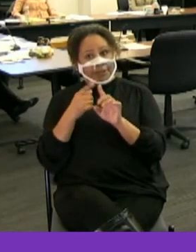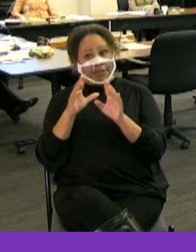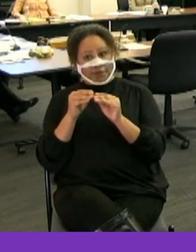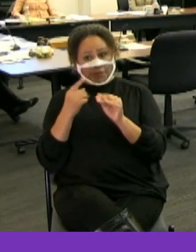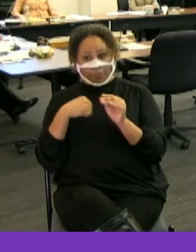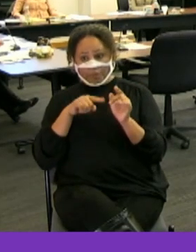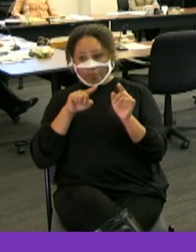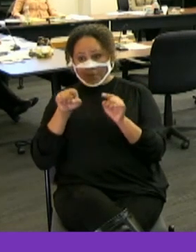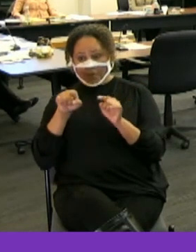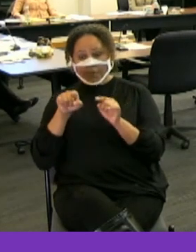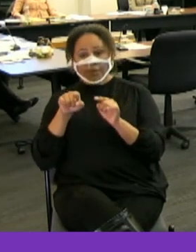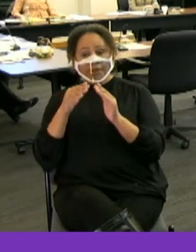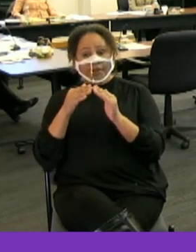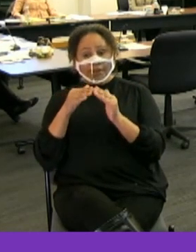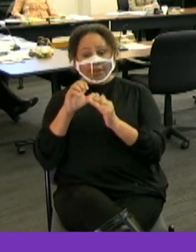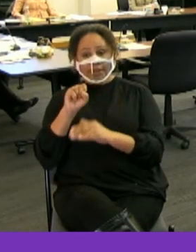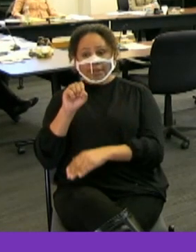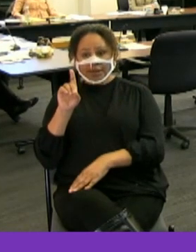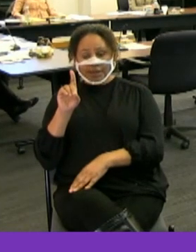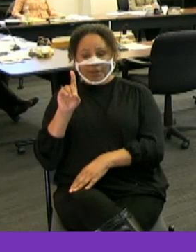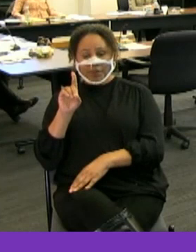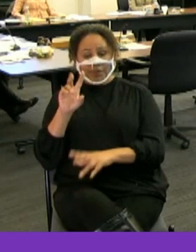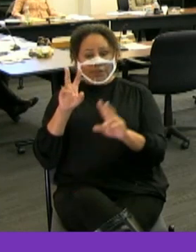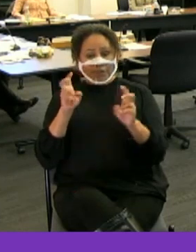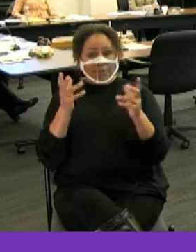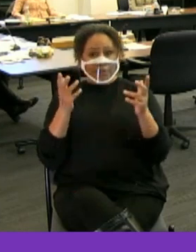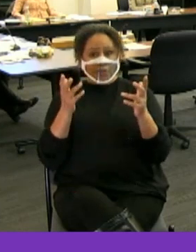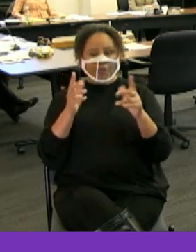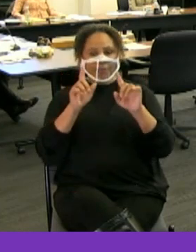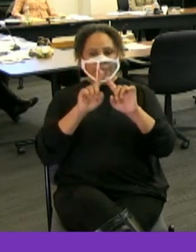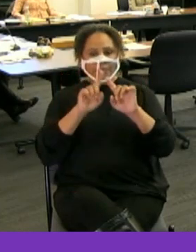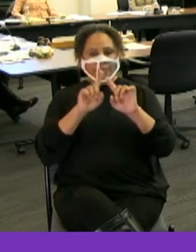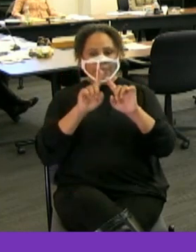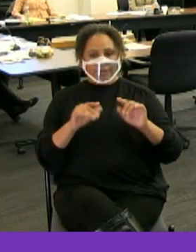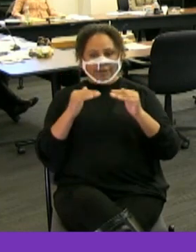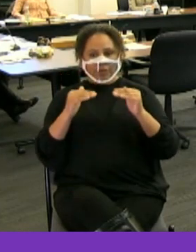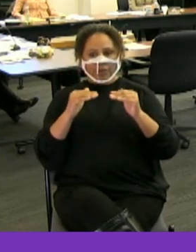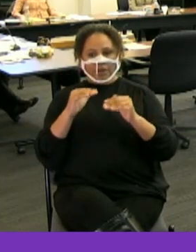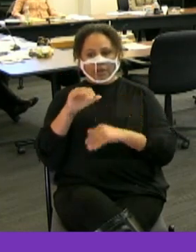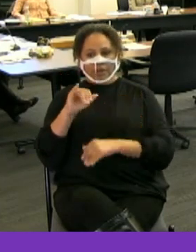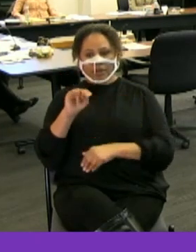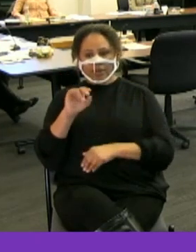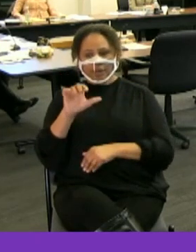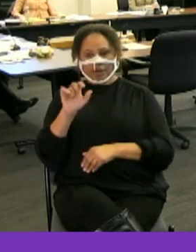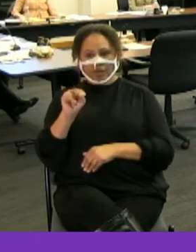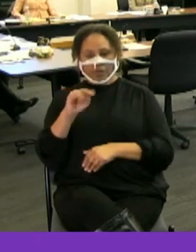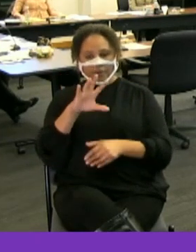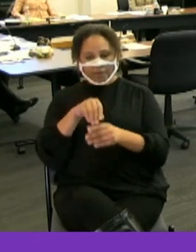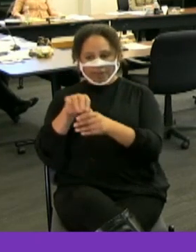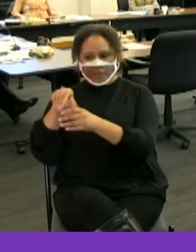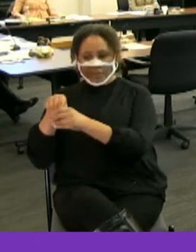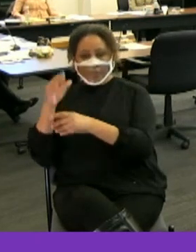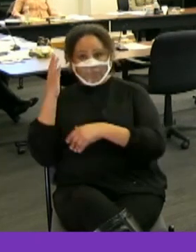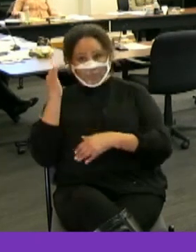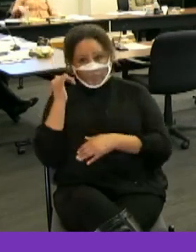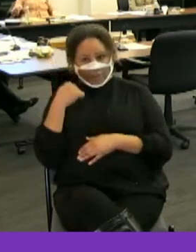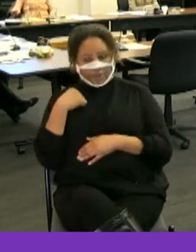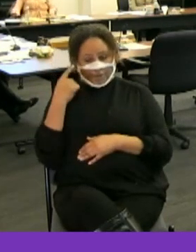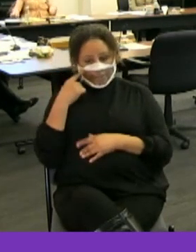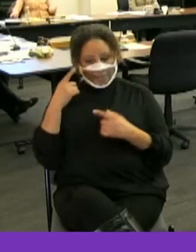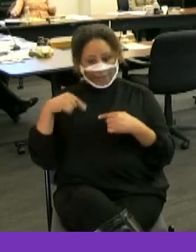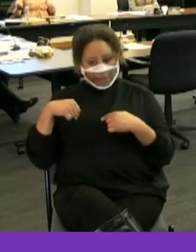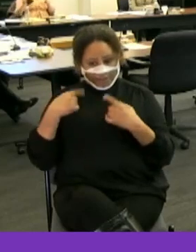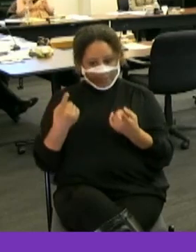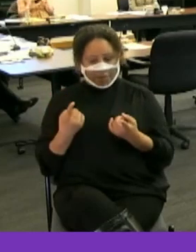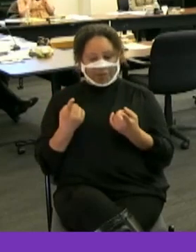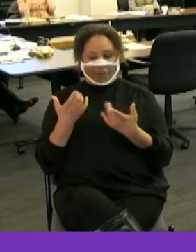the topics were diversity, equity, and inclusion. I think because of the civil unrest that this country has seen over the last couple of